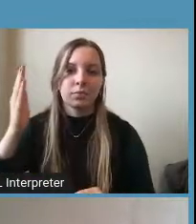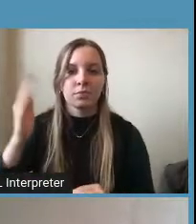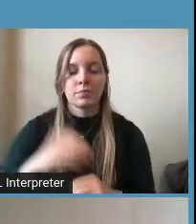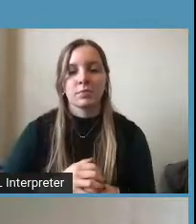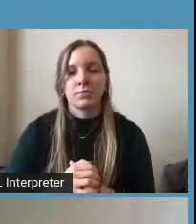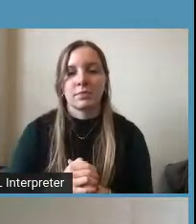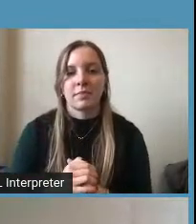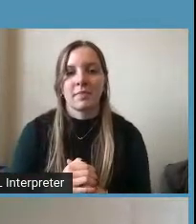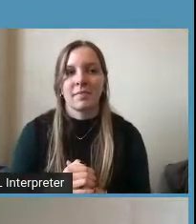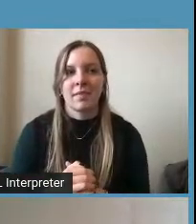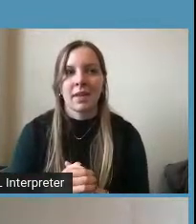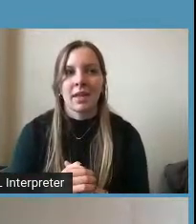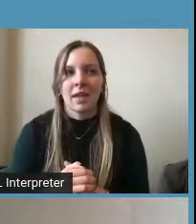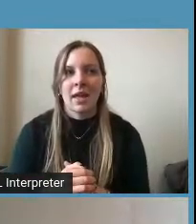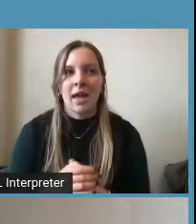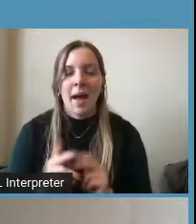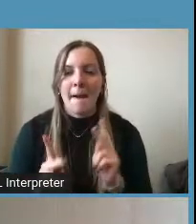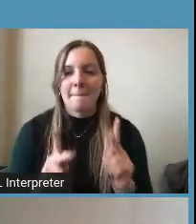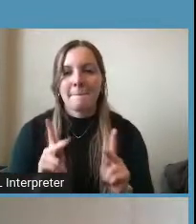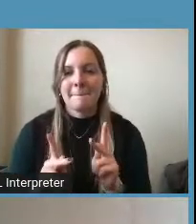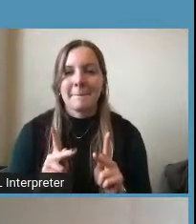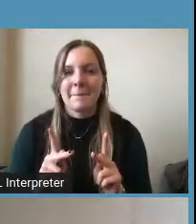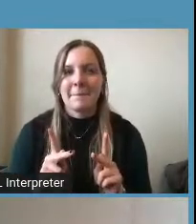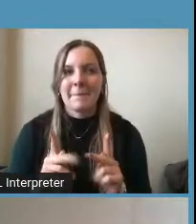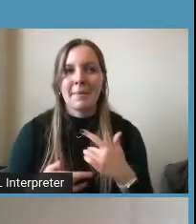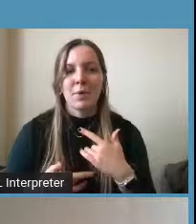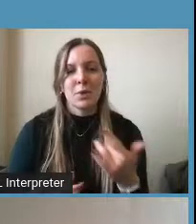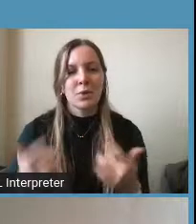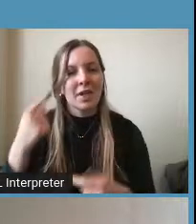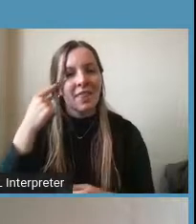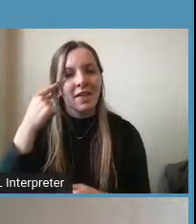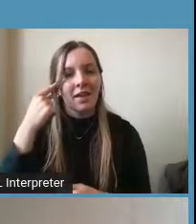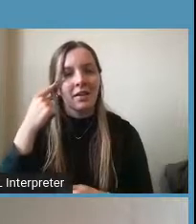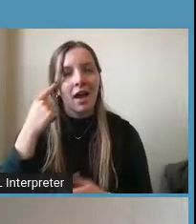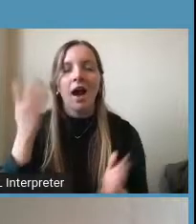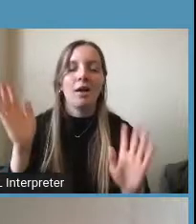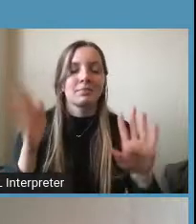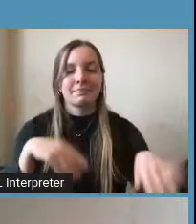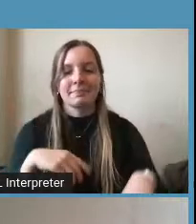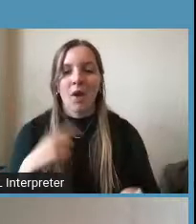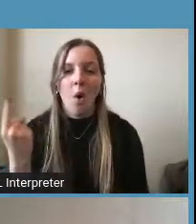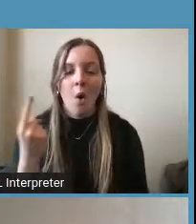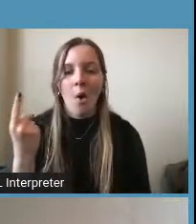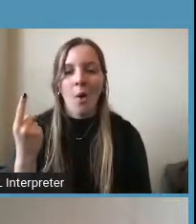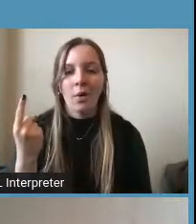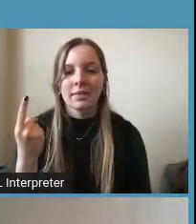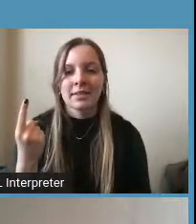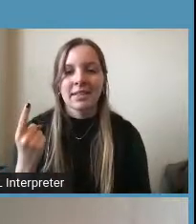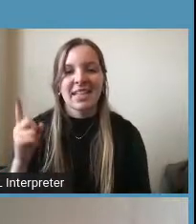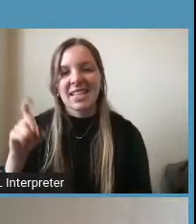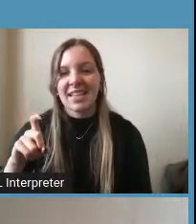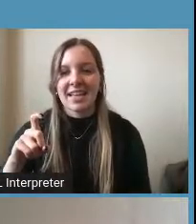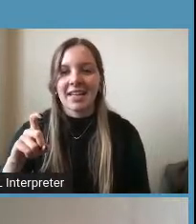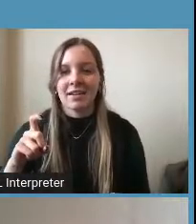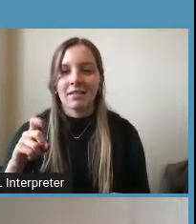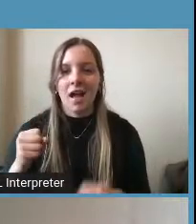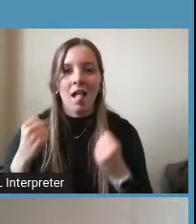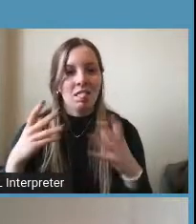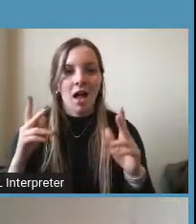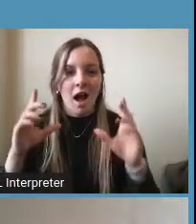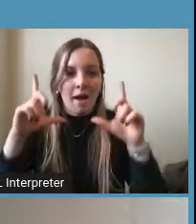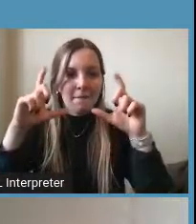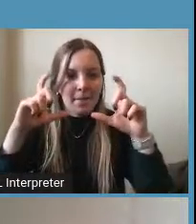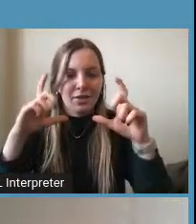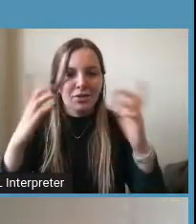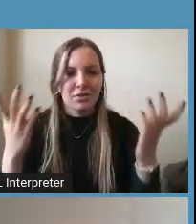pictures, the software's so good, you just throw the pictures in the software and you get this 3D model. Look, isn't it great? And it's true. You can take a lot of pictures and you